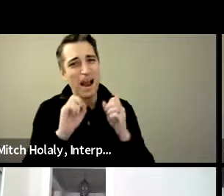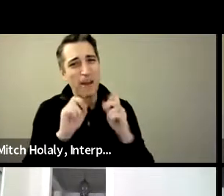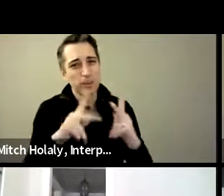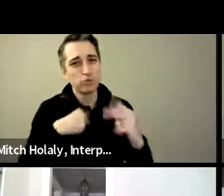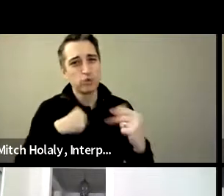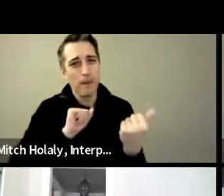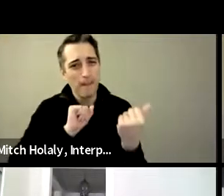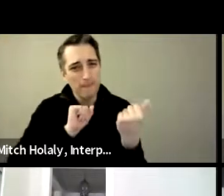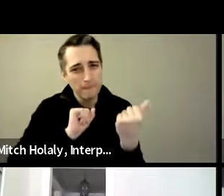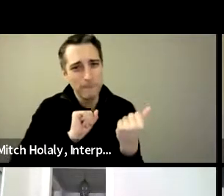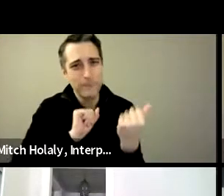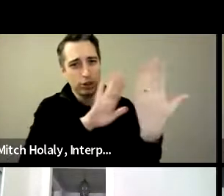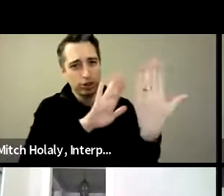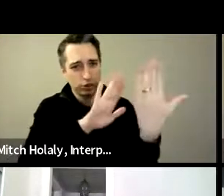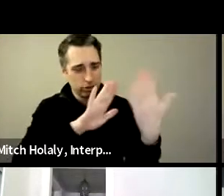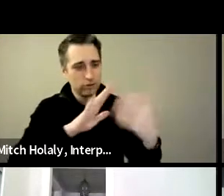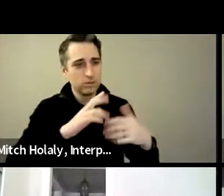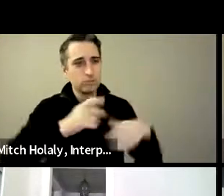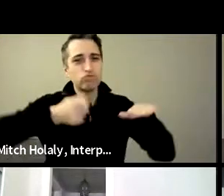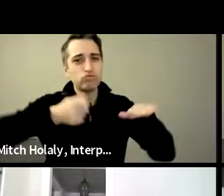Roberson, and